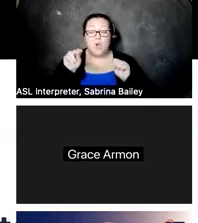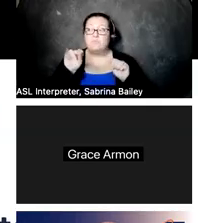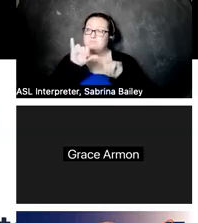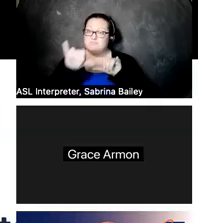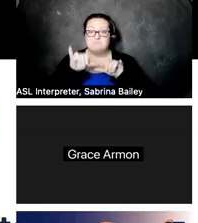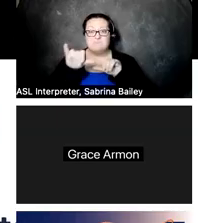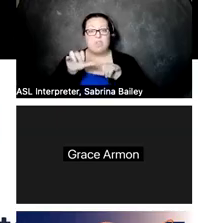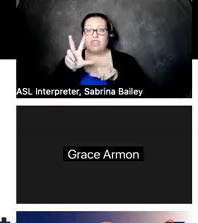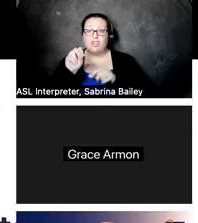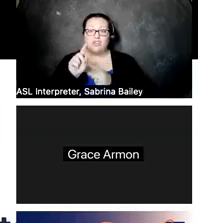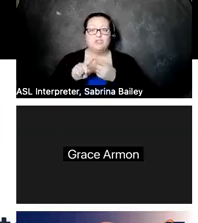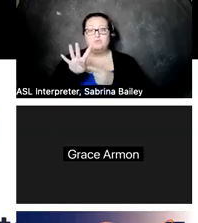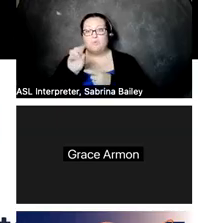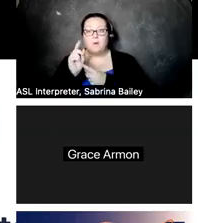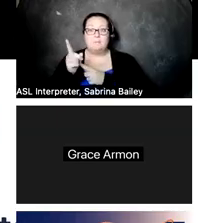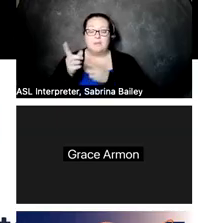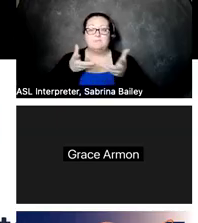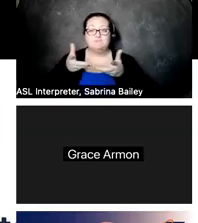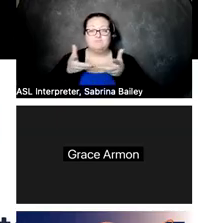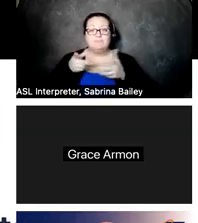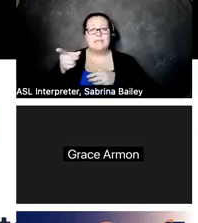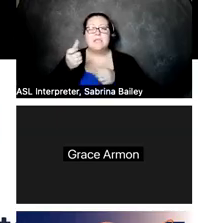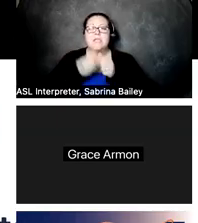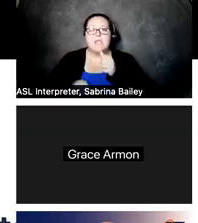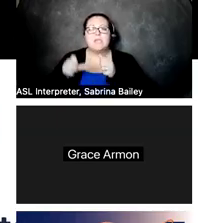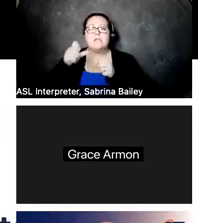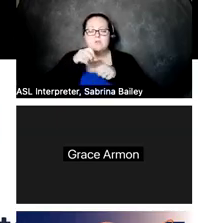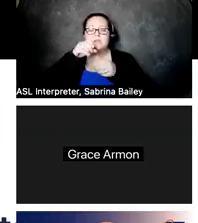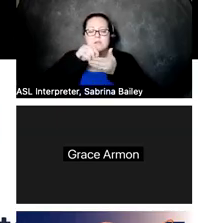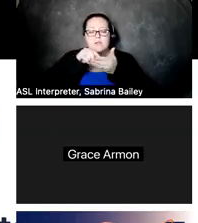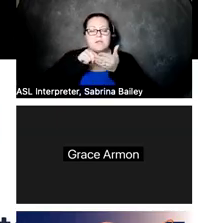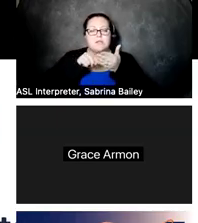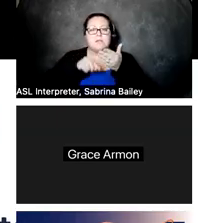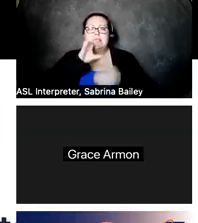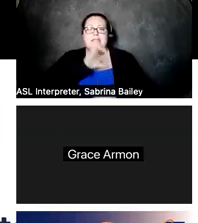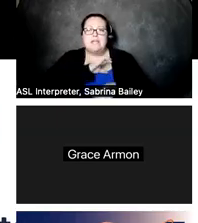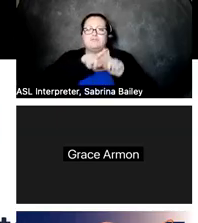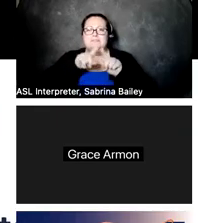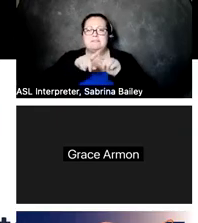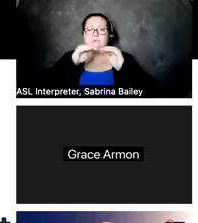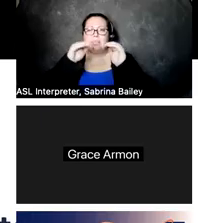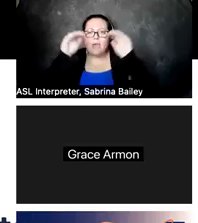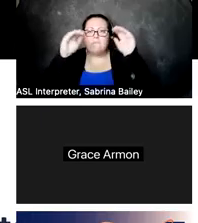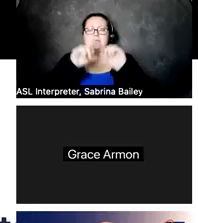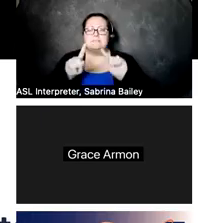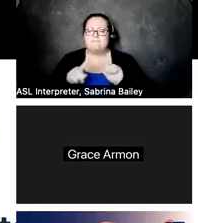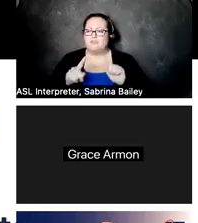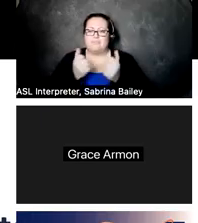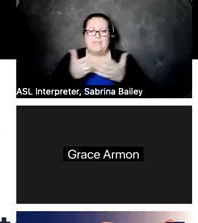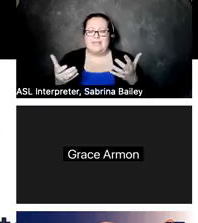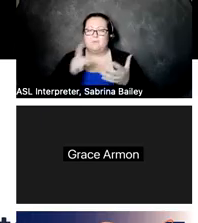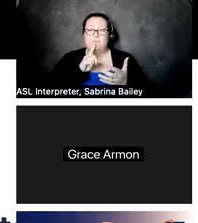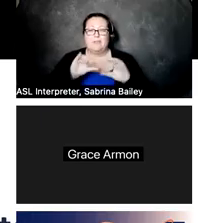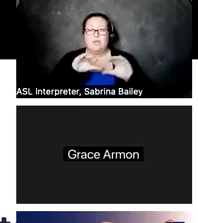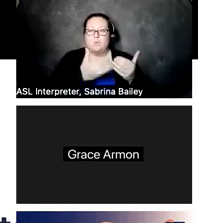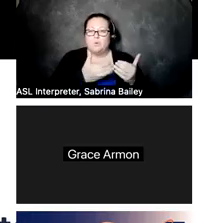30, 40 minutes in there. And he went through every single character, every level, every different, like there's a group of them